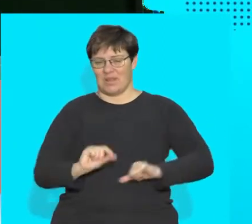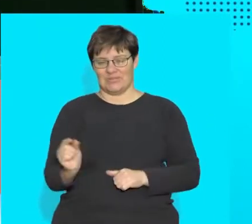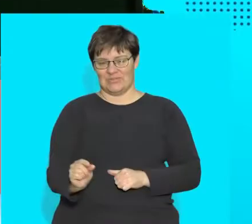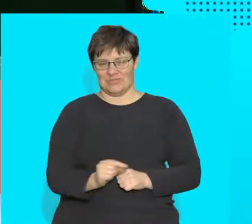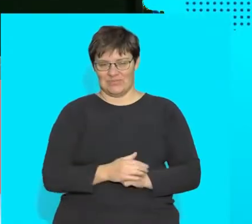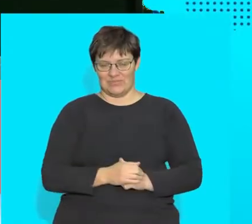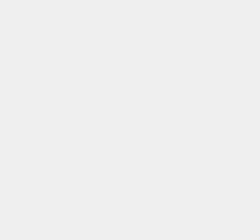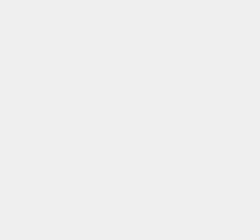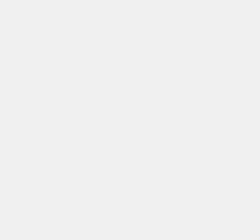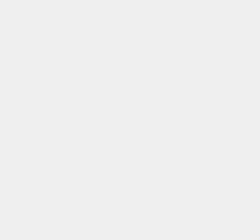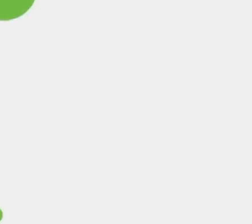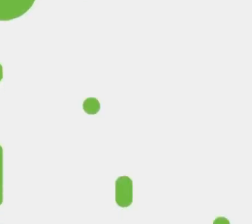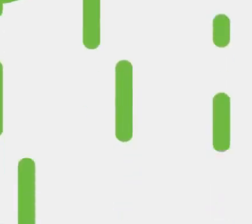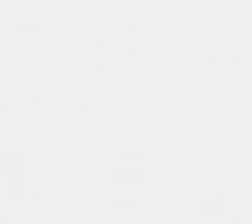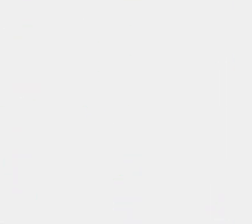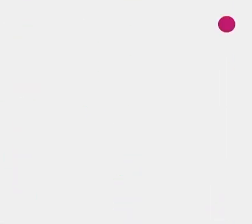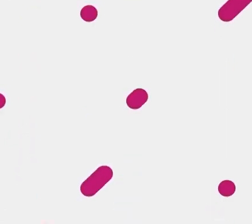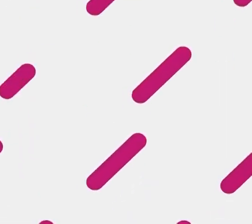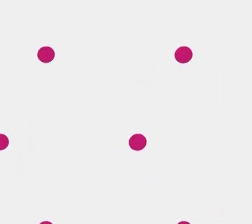back.